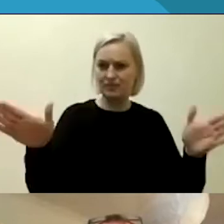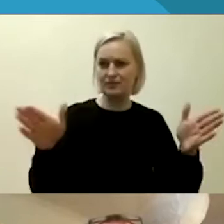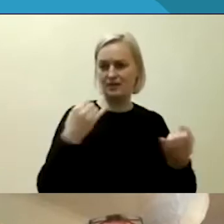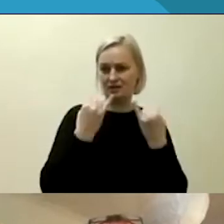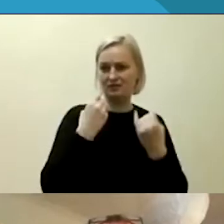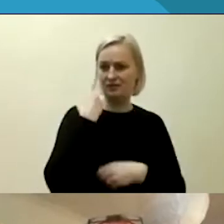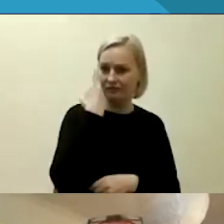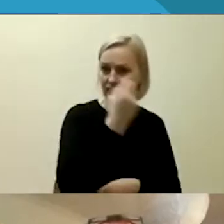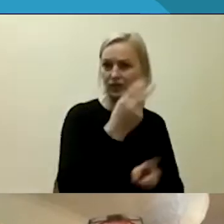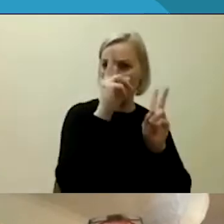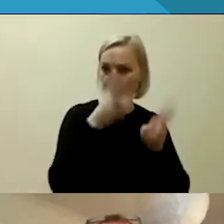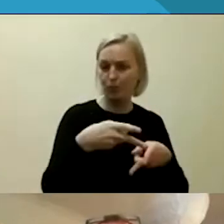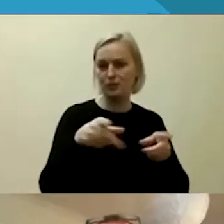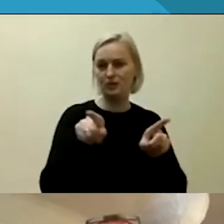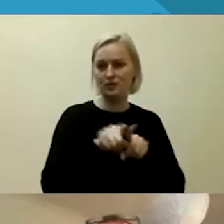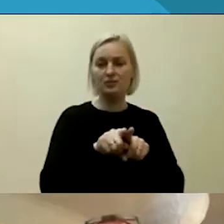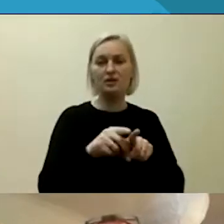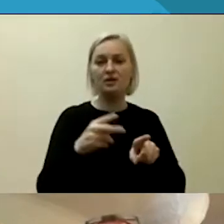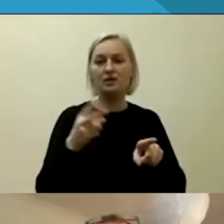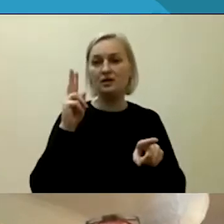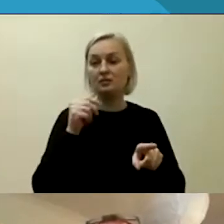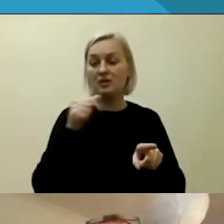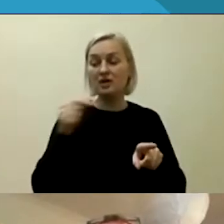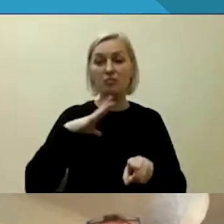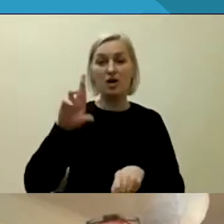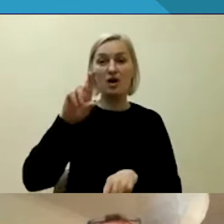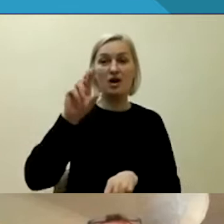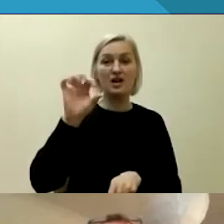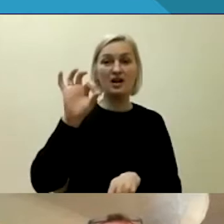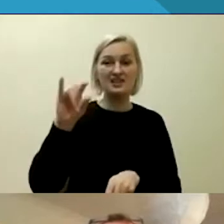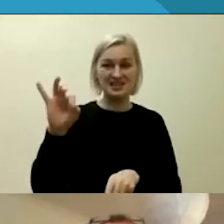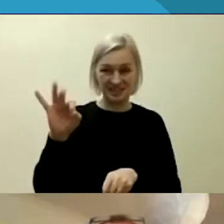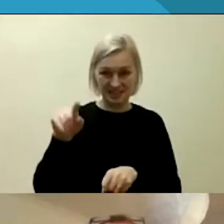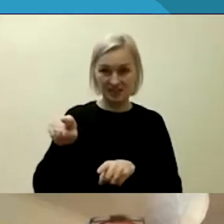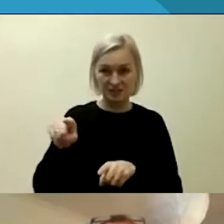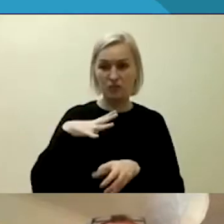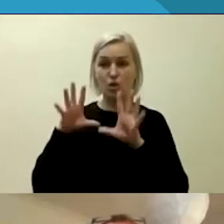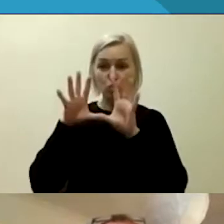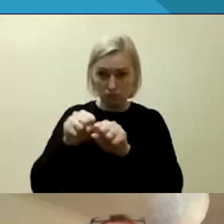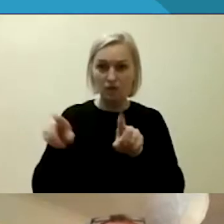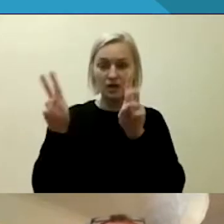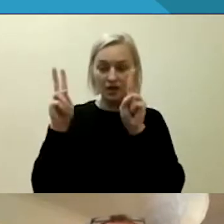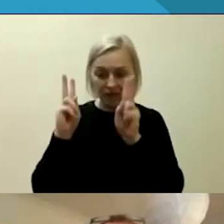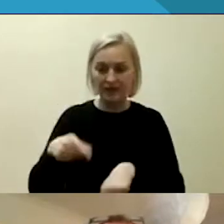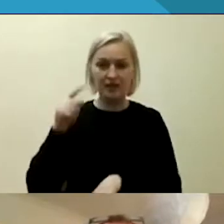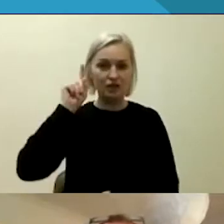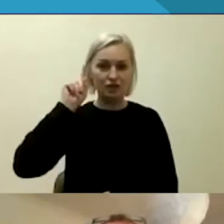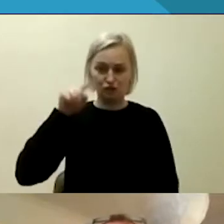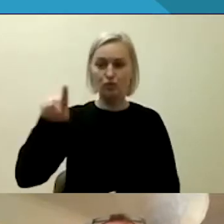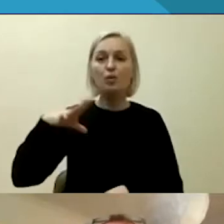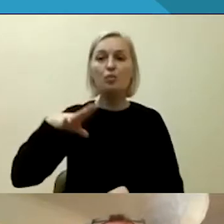discrimination go unrecognized, so that minority ethnic people are in a way re-victimized by this